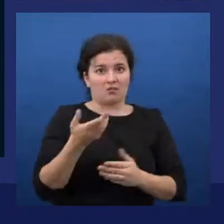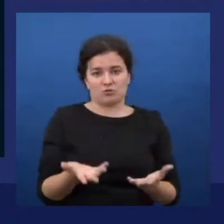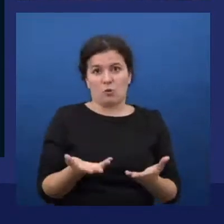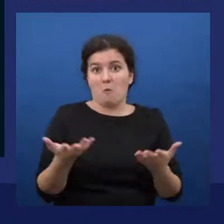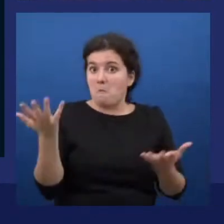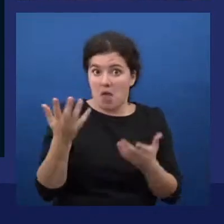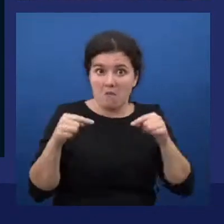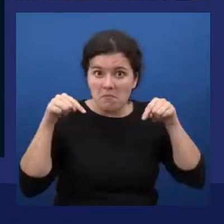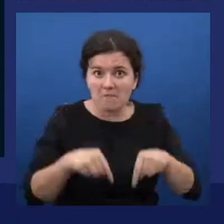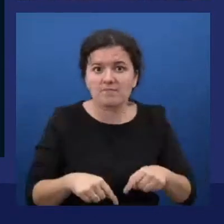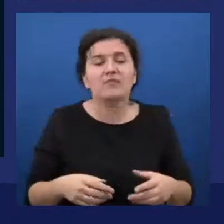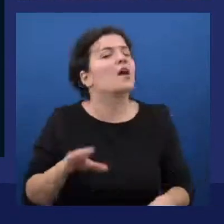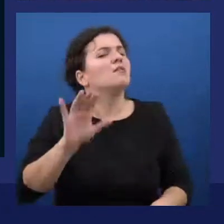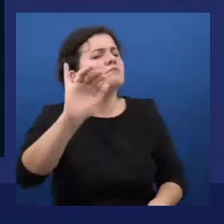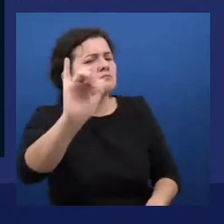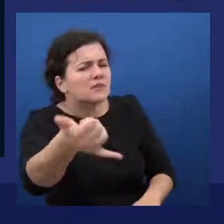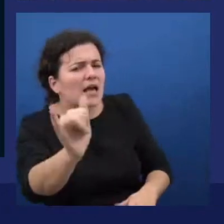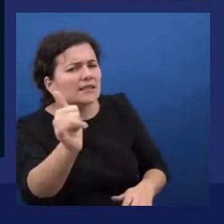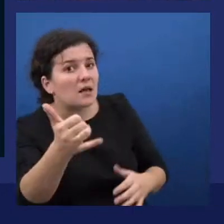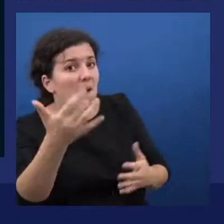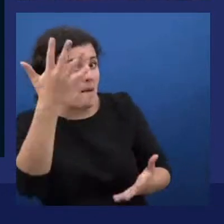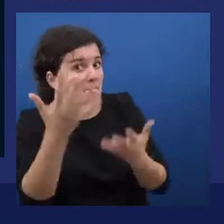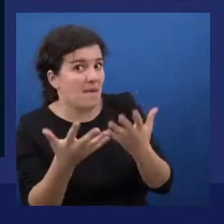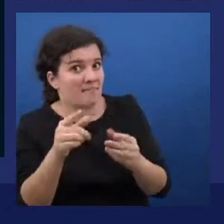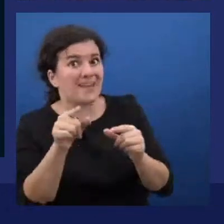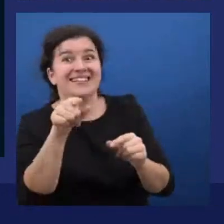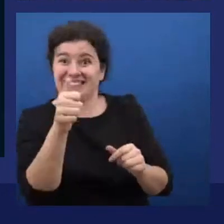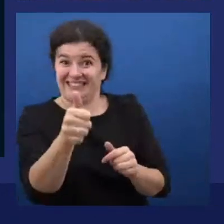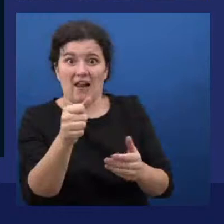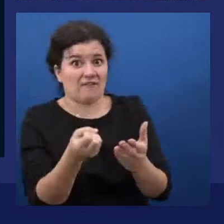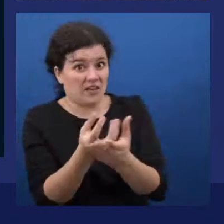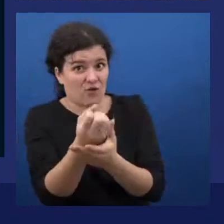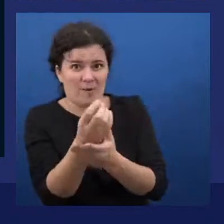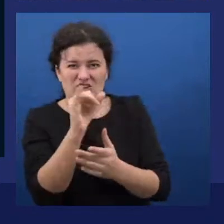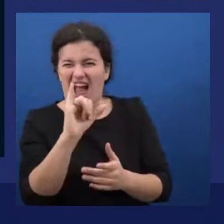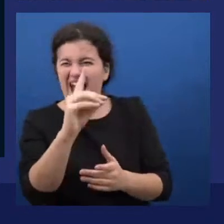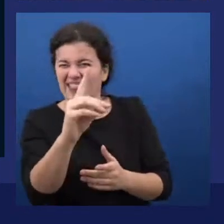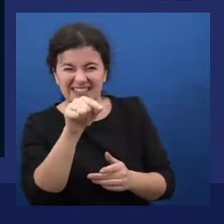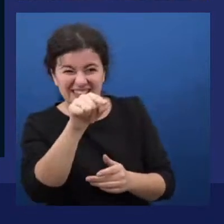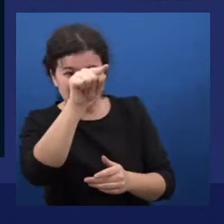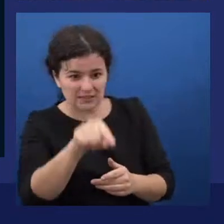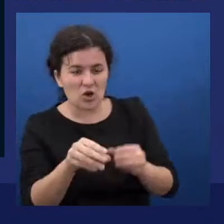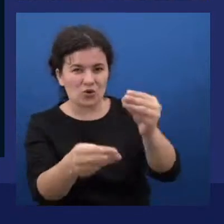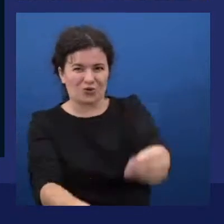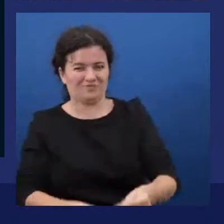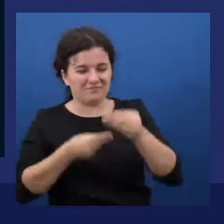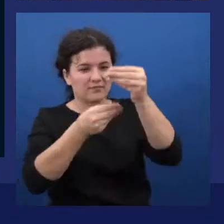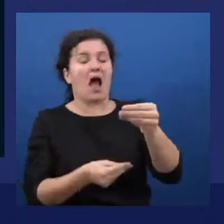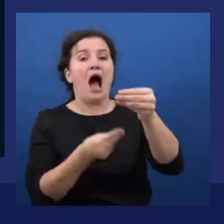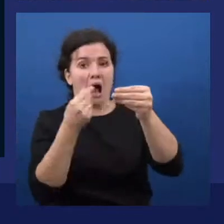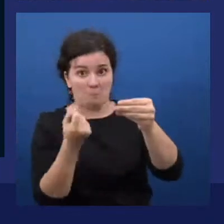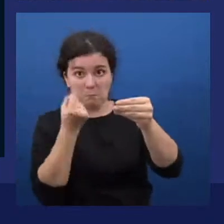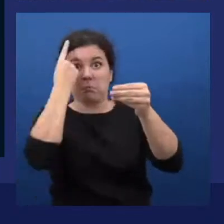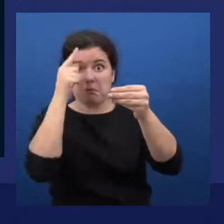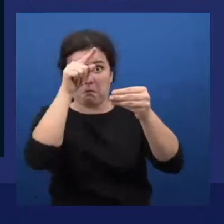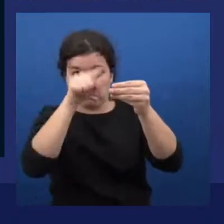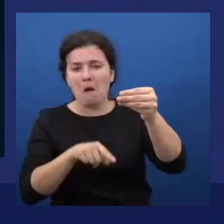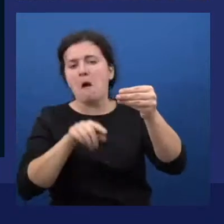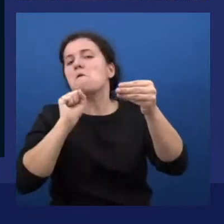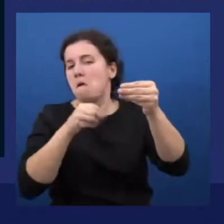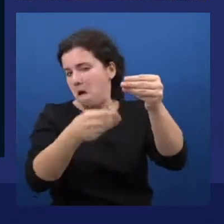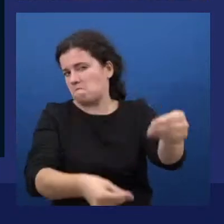users understand those IDs, if it's something they have access to, then that's totally fine to pass just